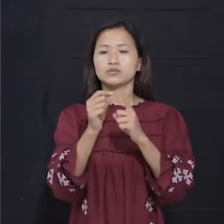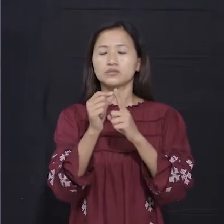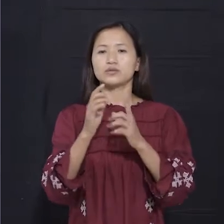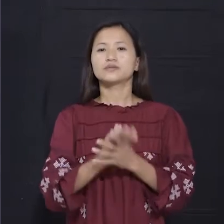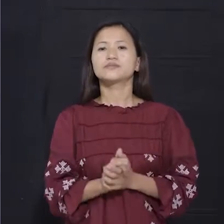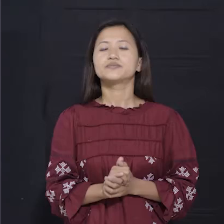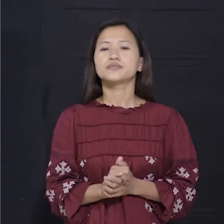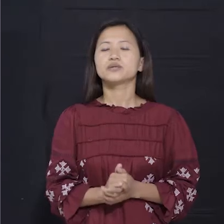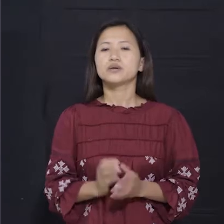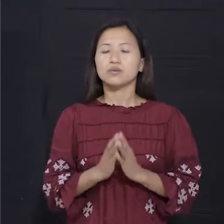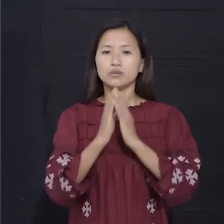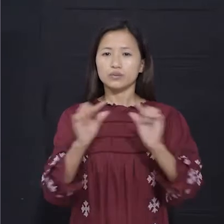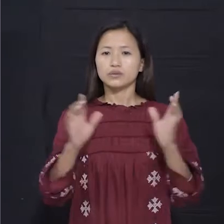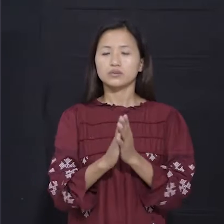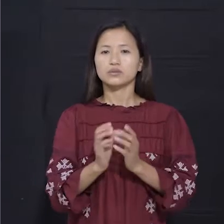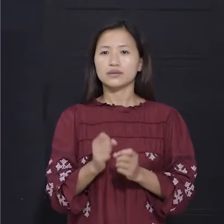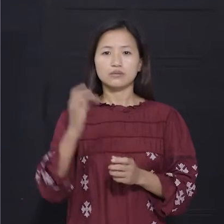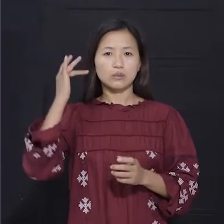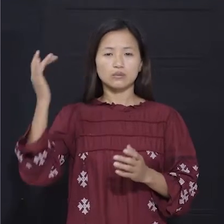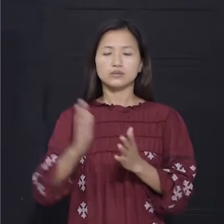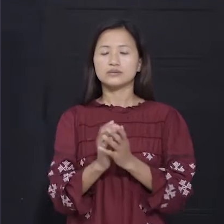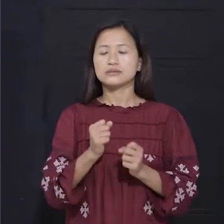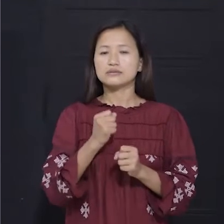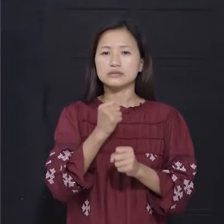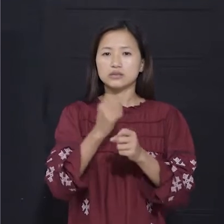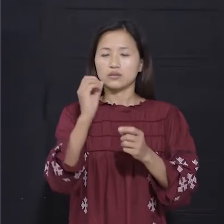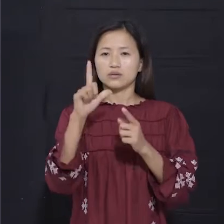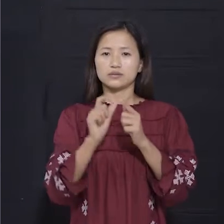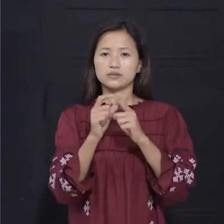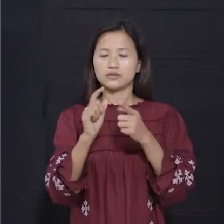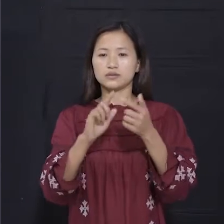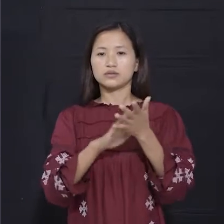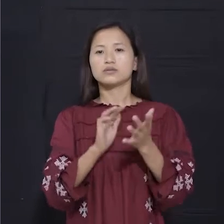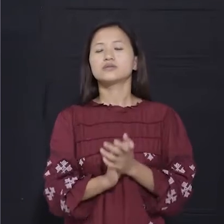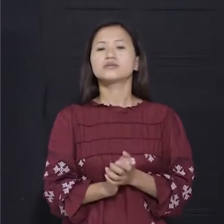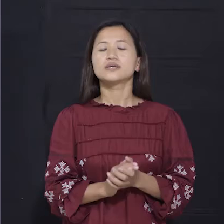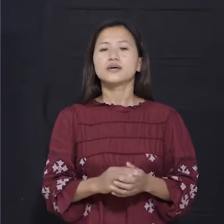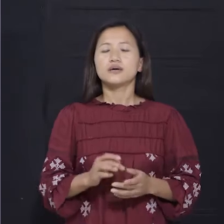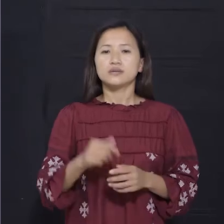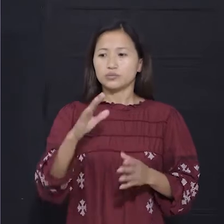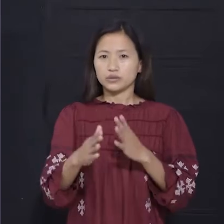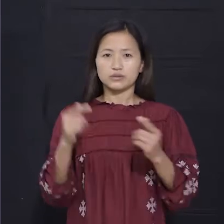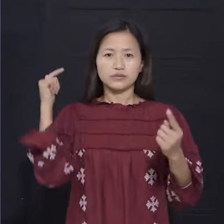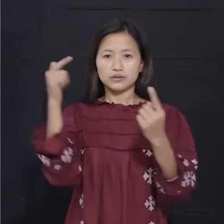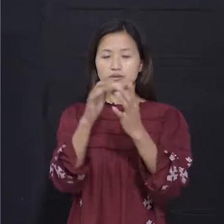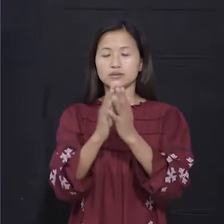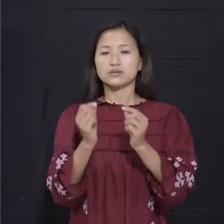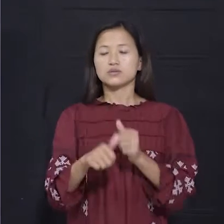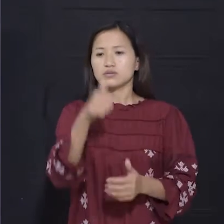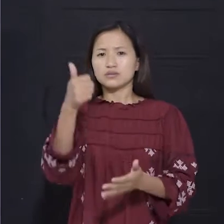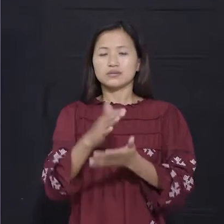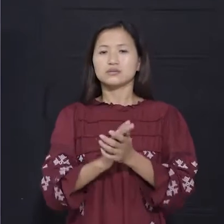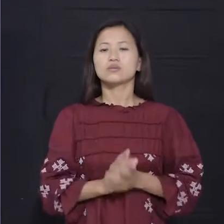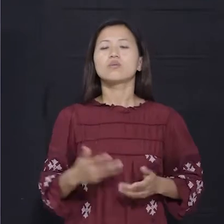marked a great golden age dynasty, alright? So because of their achievements, because of their success, because of whatever